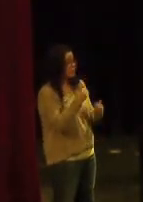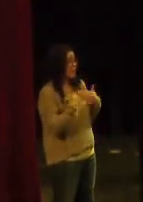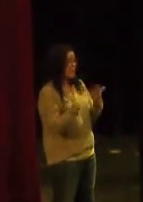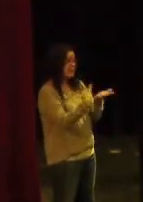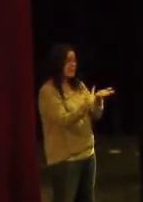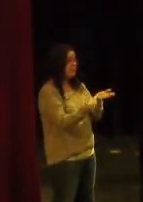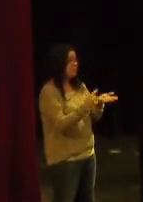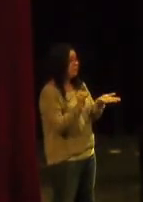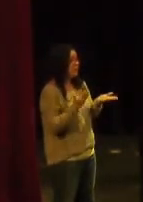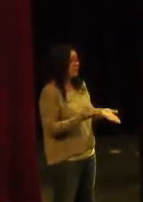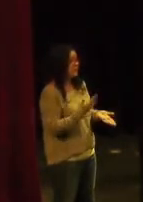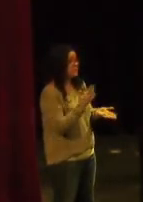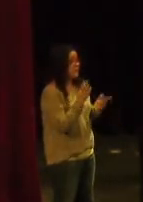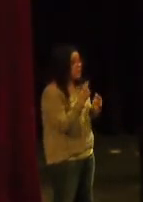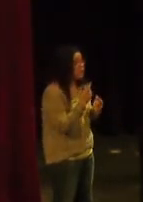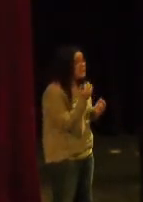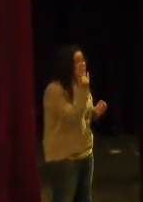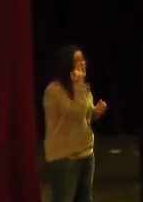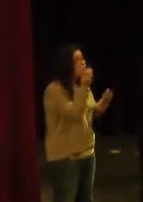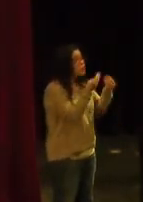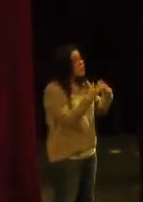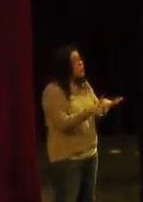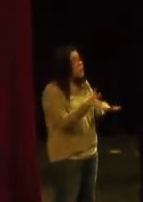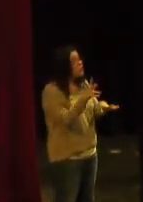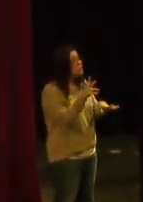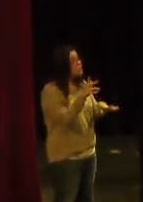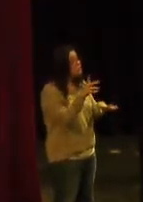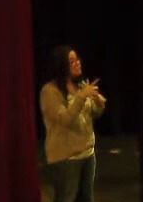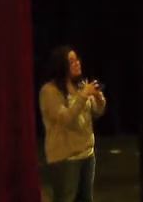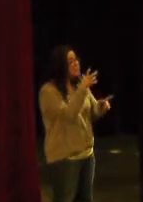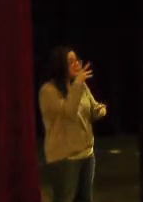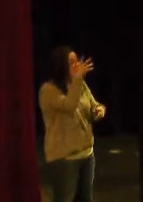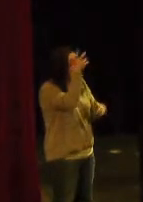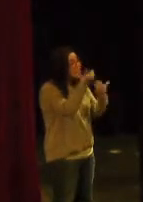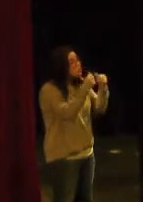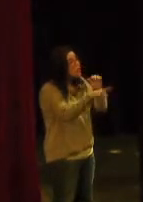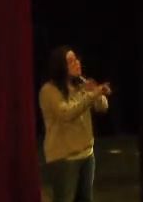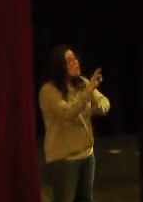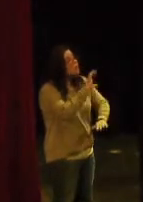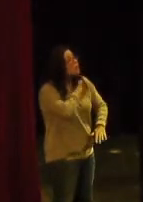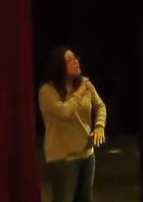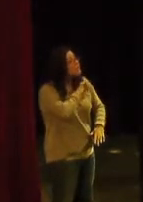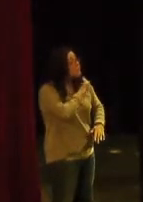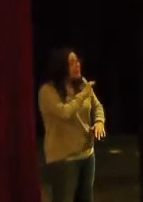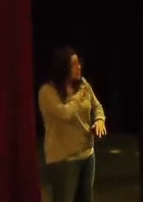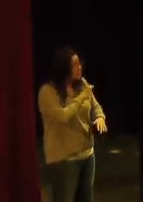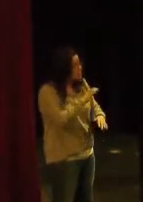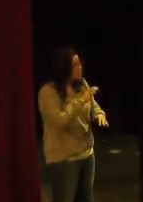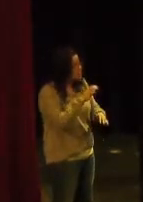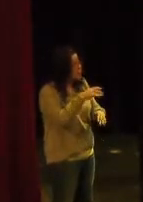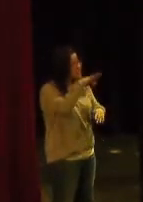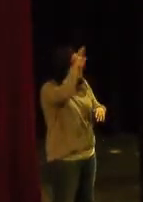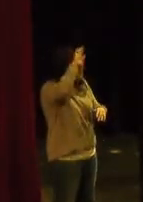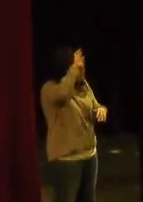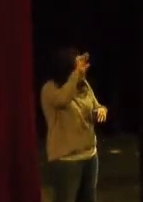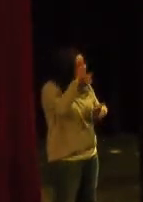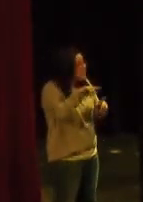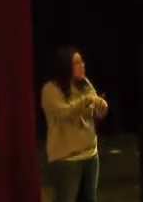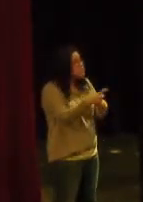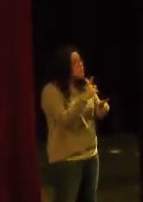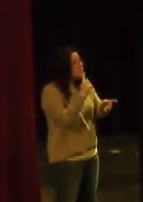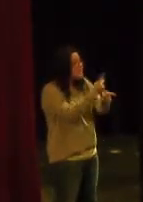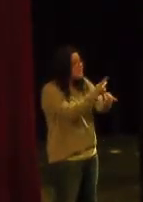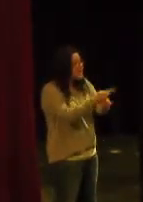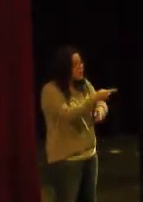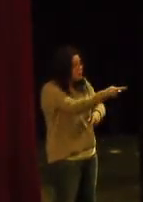discussion like this, I hope. If we ever get lost from mom and dad, try to find a policeman or a fireman, okay? There's somebody that can take care